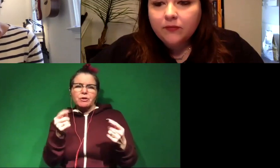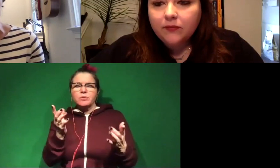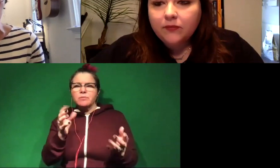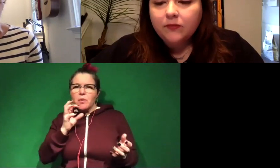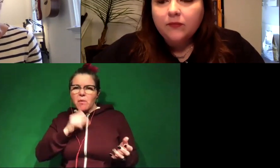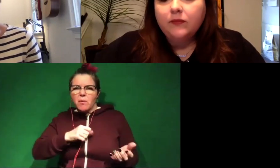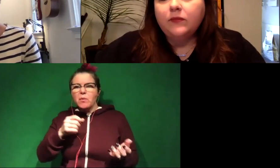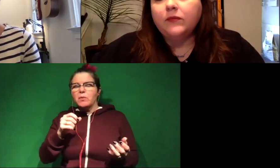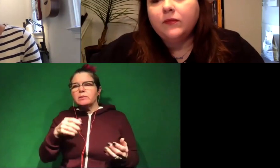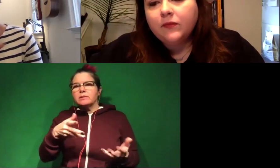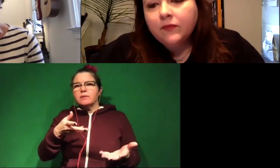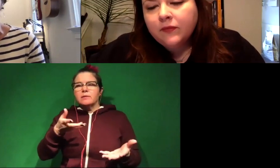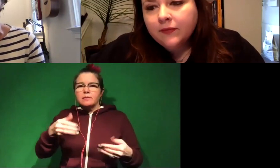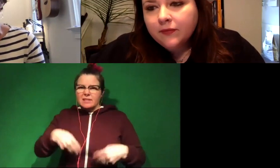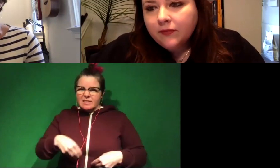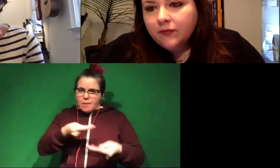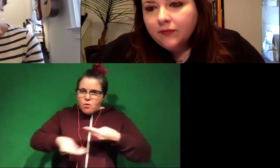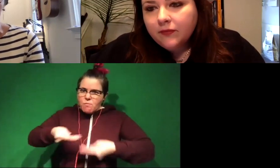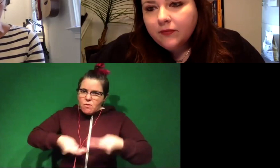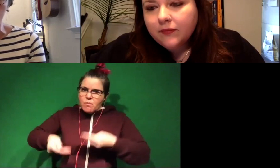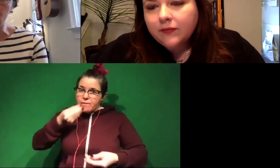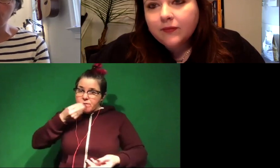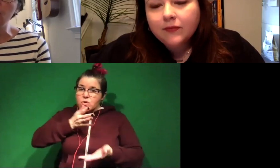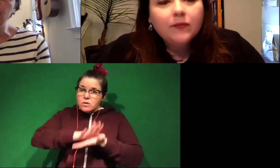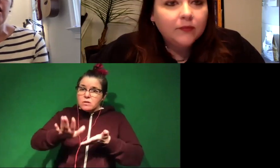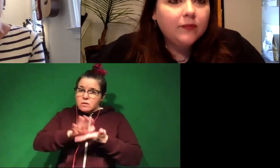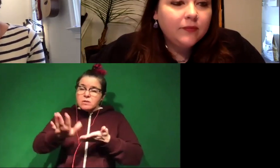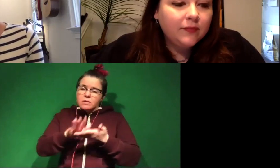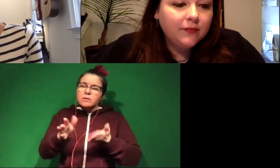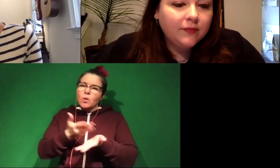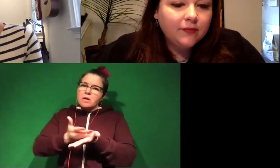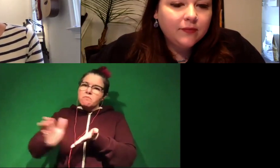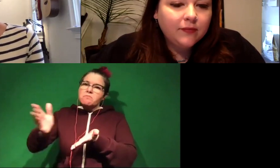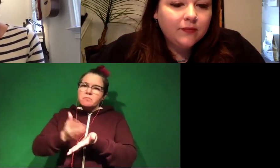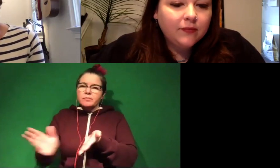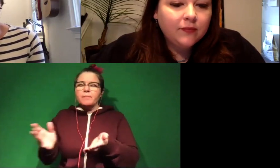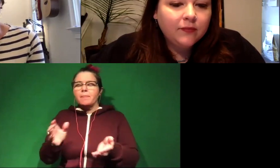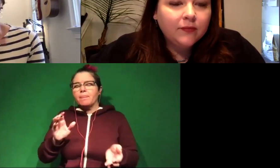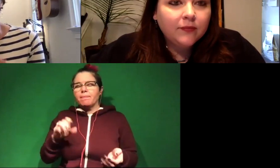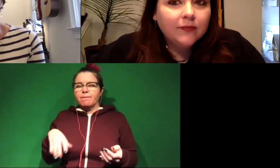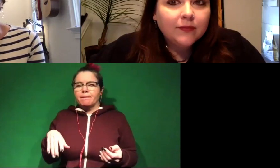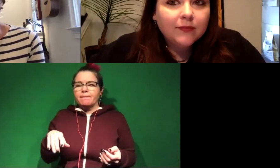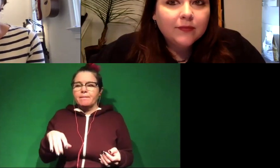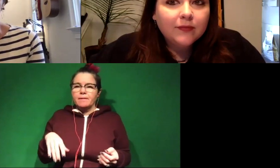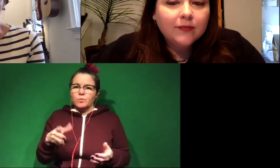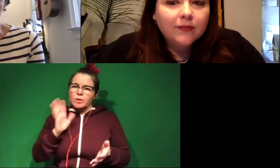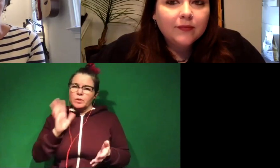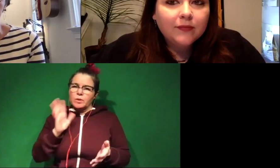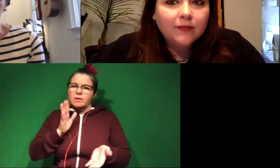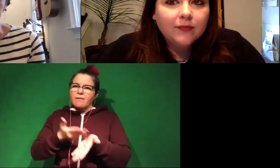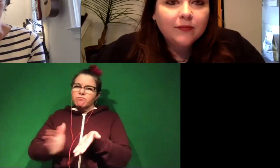your intestine is moving a lot and seeing a lot of food and everything go through. So those epithelial cells all get shed